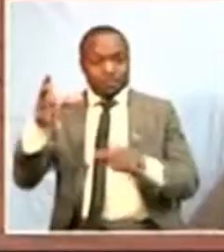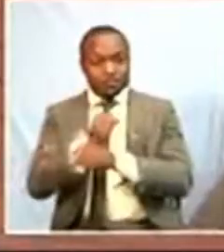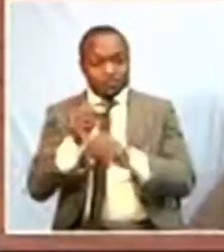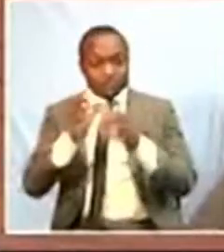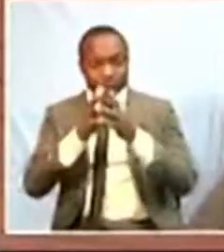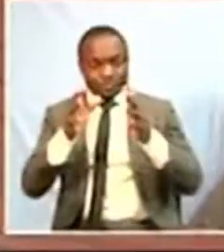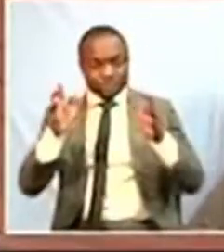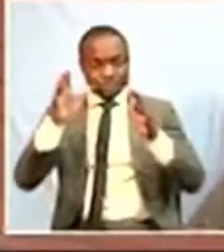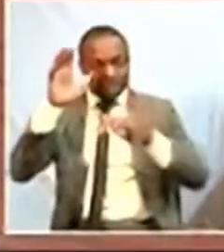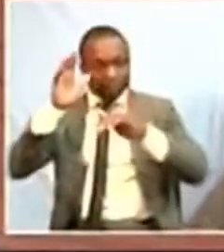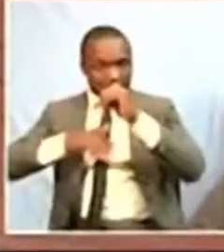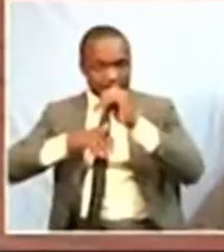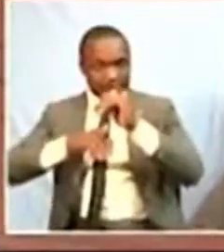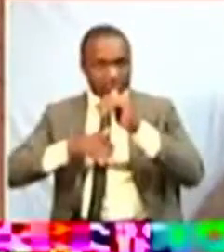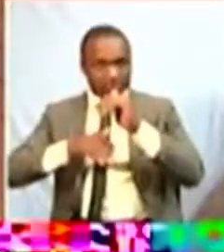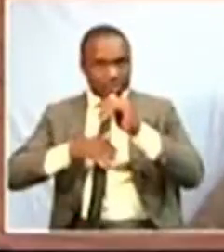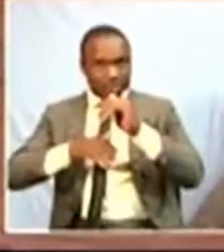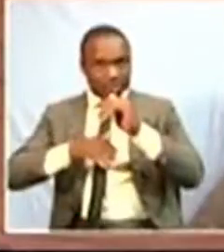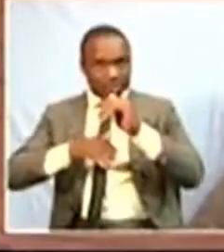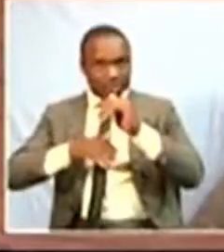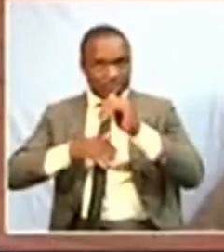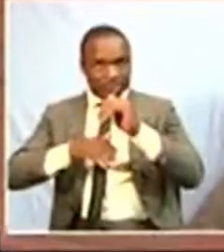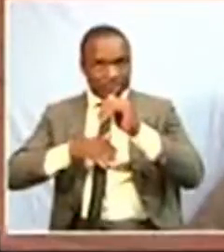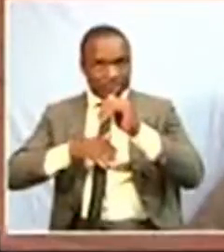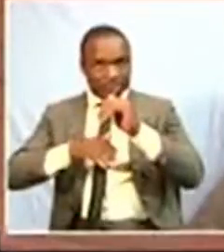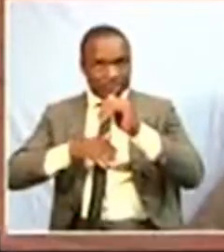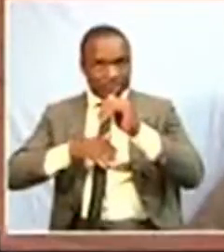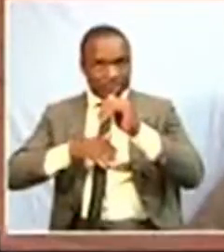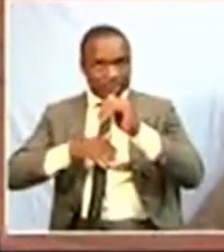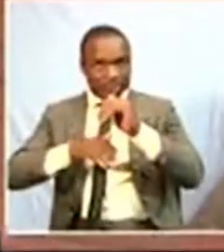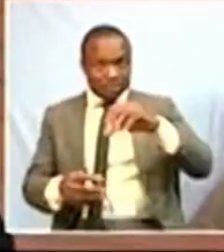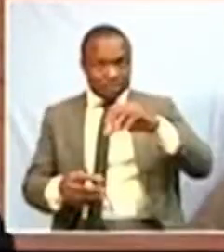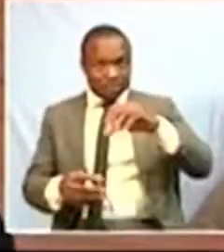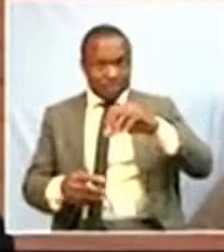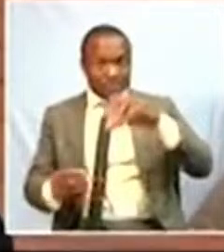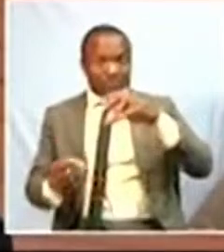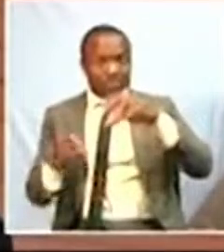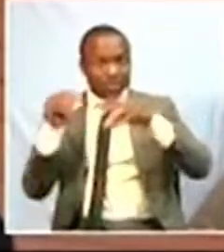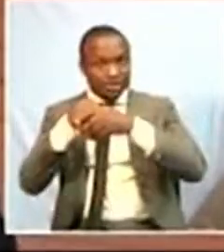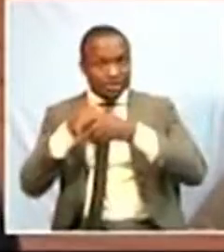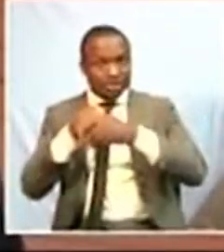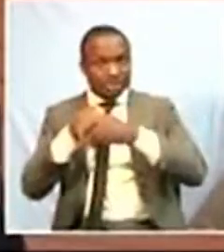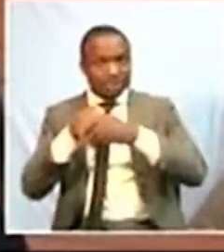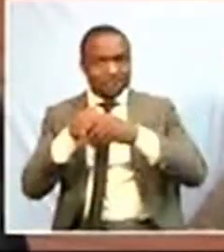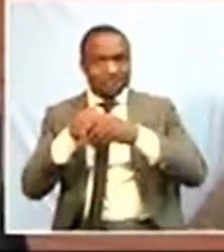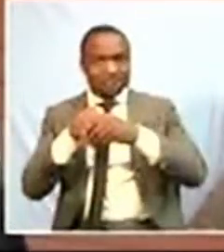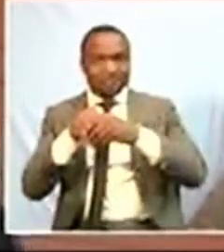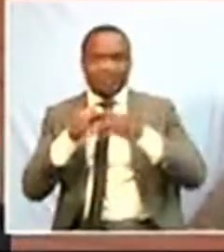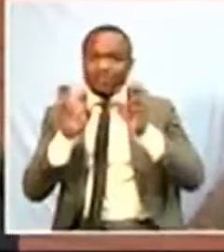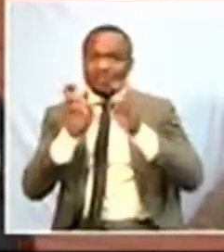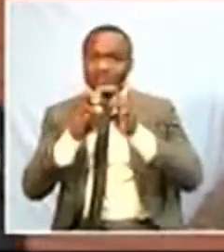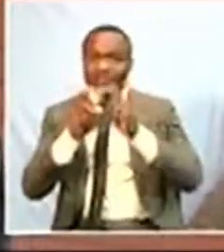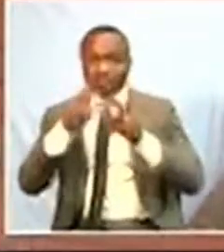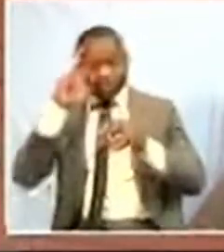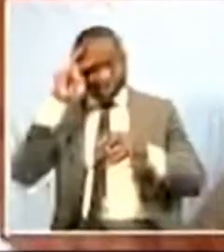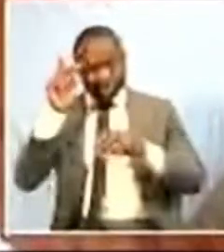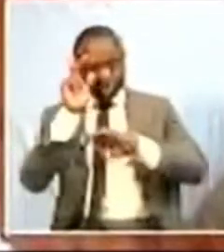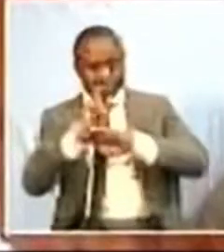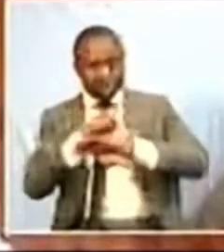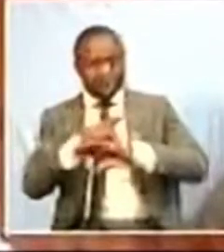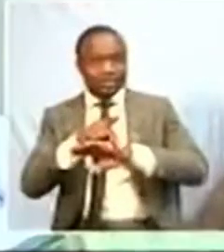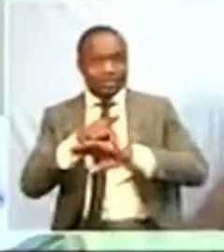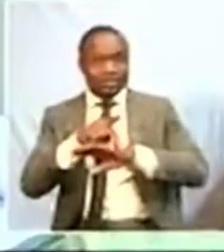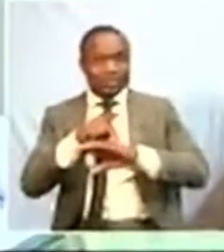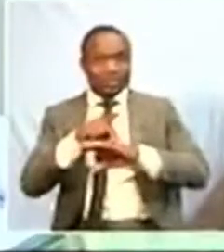the period in the construction. And normally, Kitwe projects, all of them, if not, minimum is